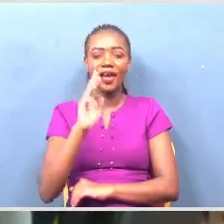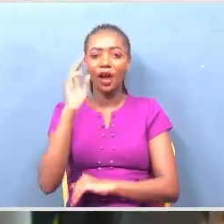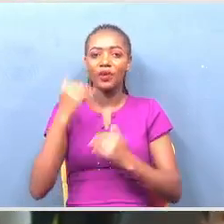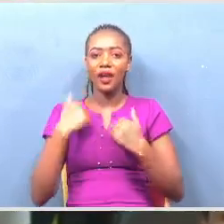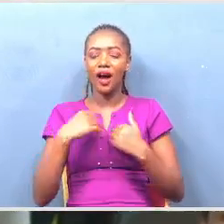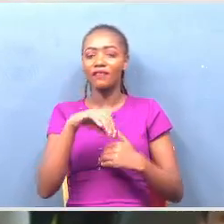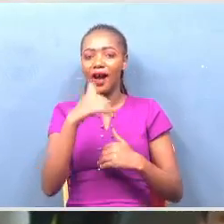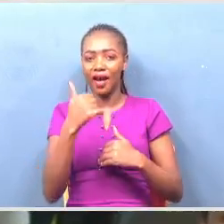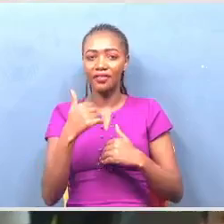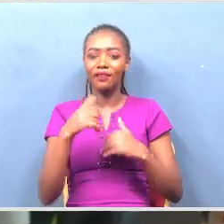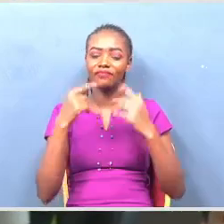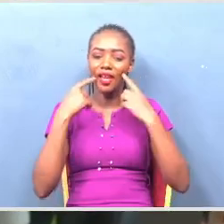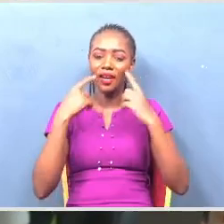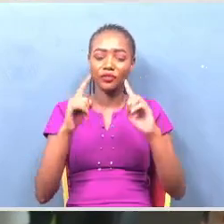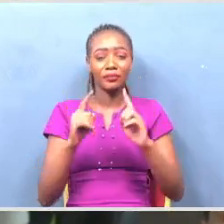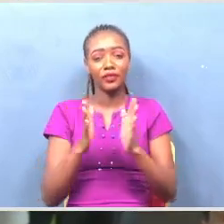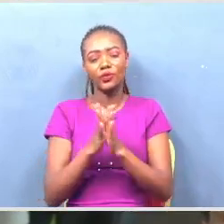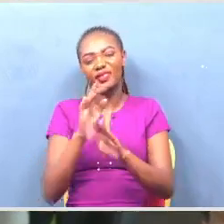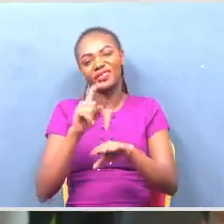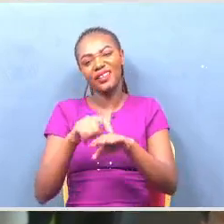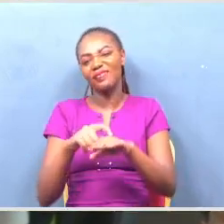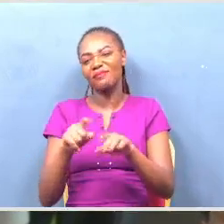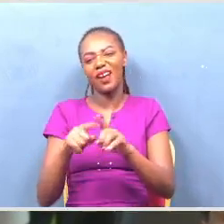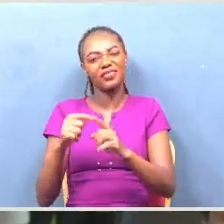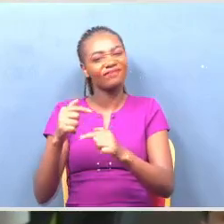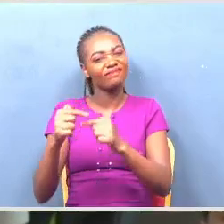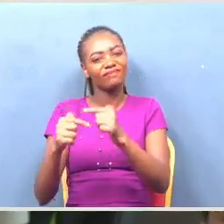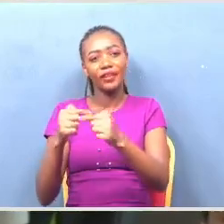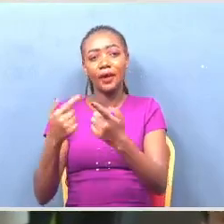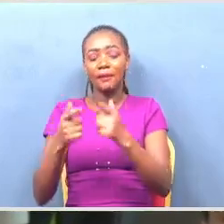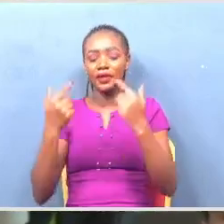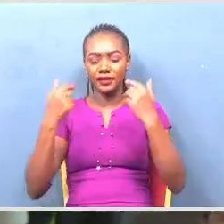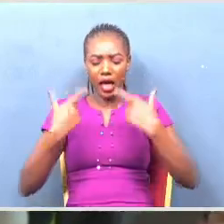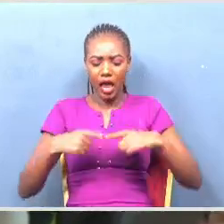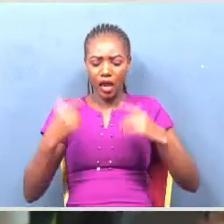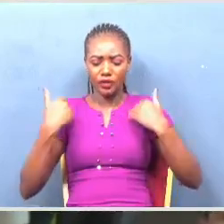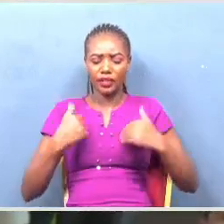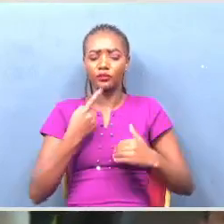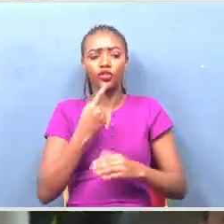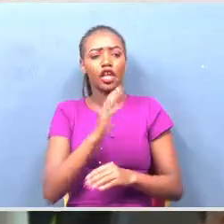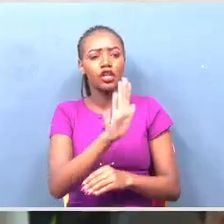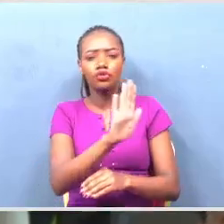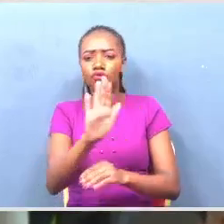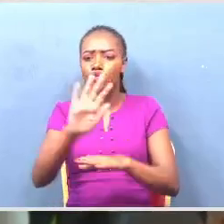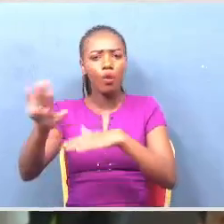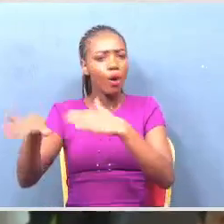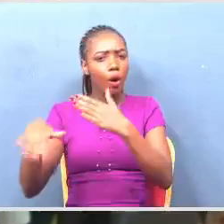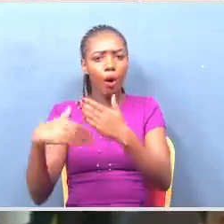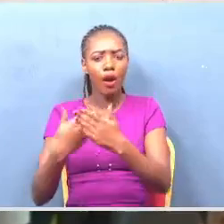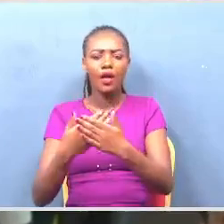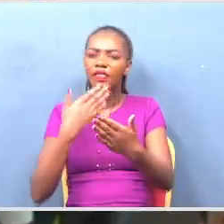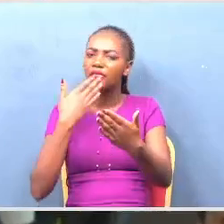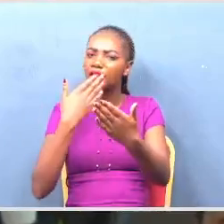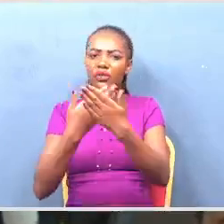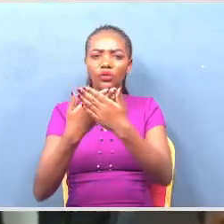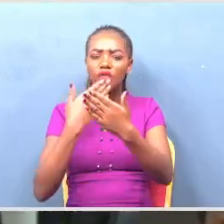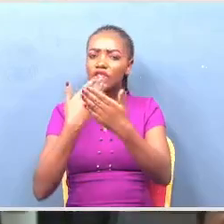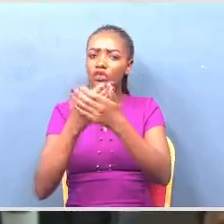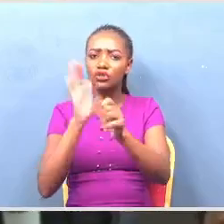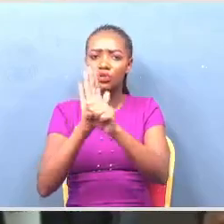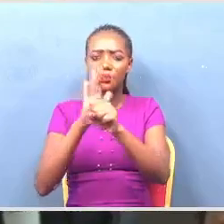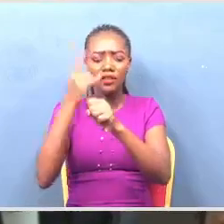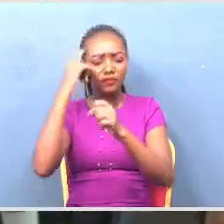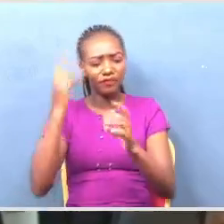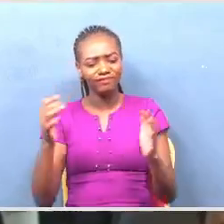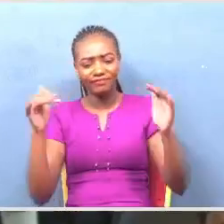statements in the course of time. But let me say to all of you, Thank you very much for being here this